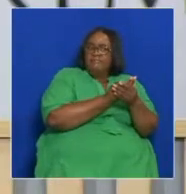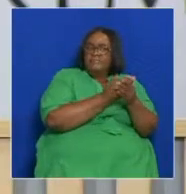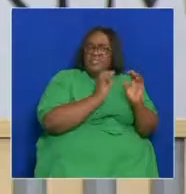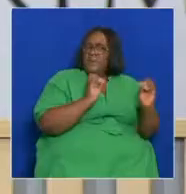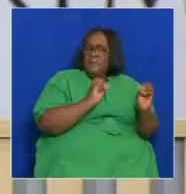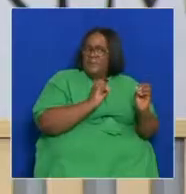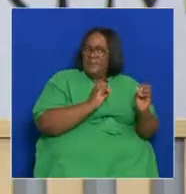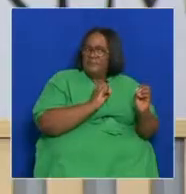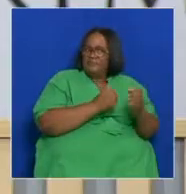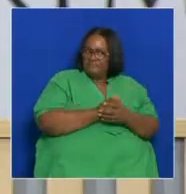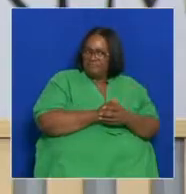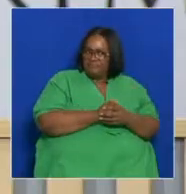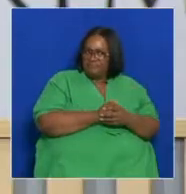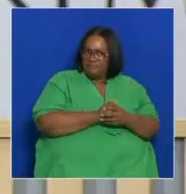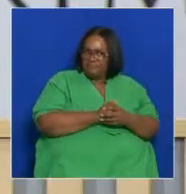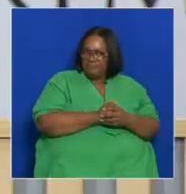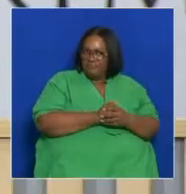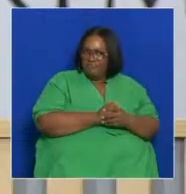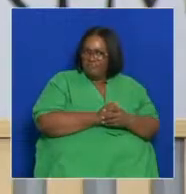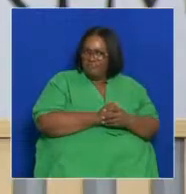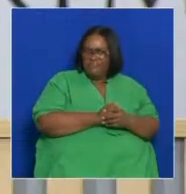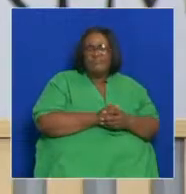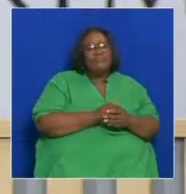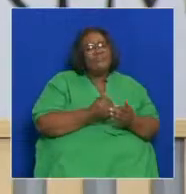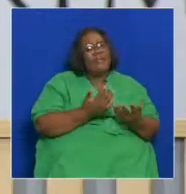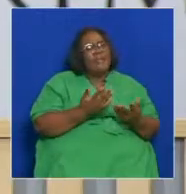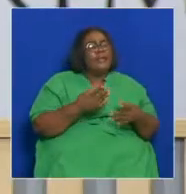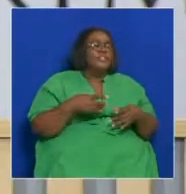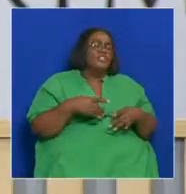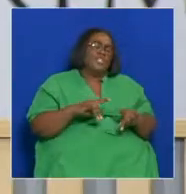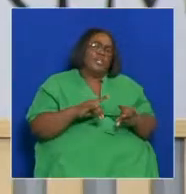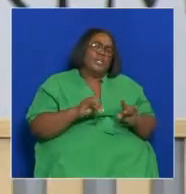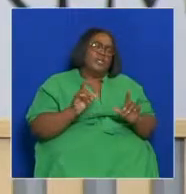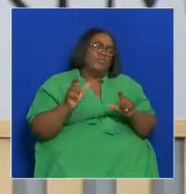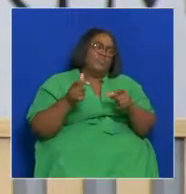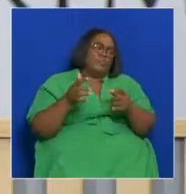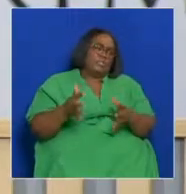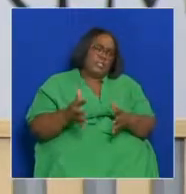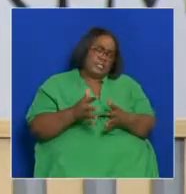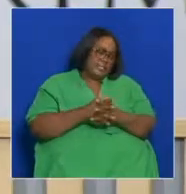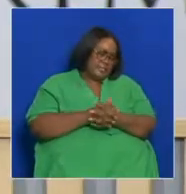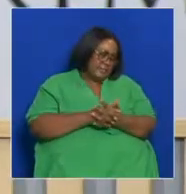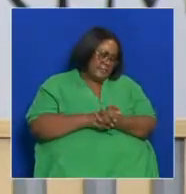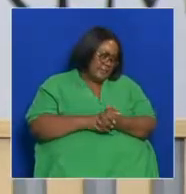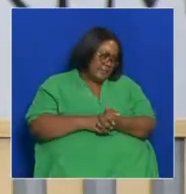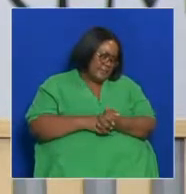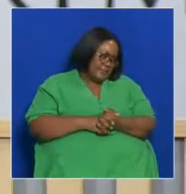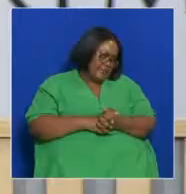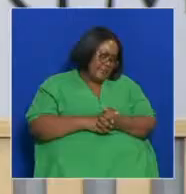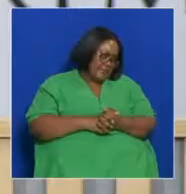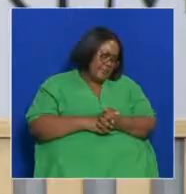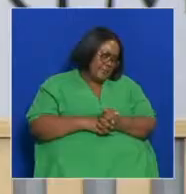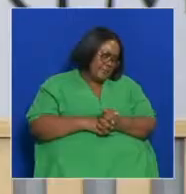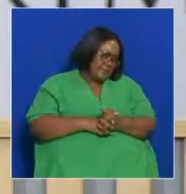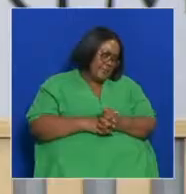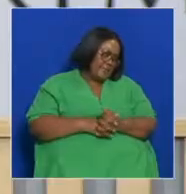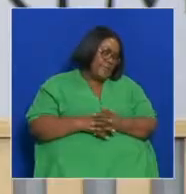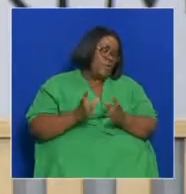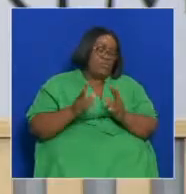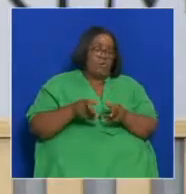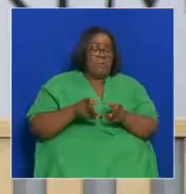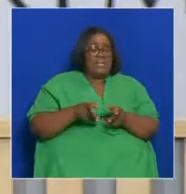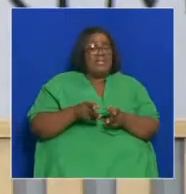In practice, Chair and Commissioners, the Section 27 referral is treated